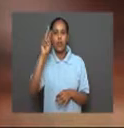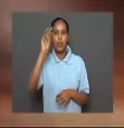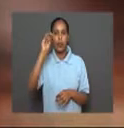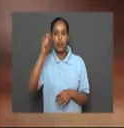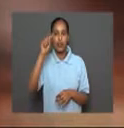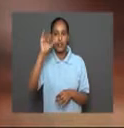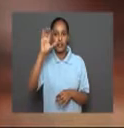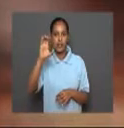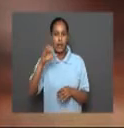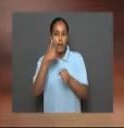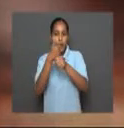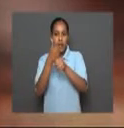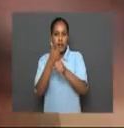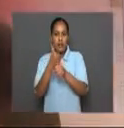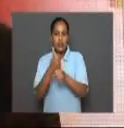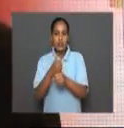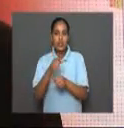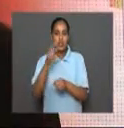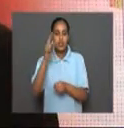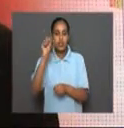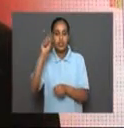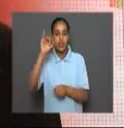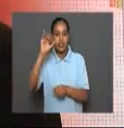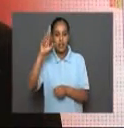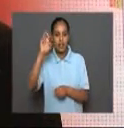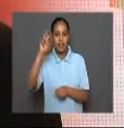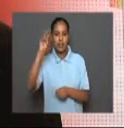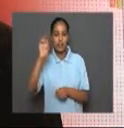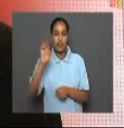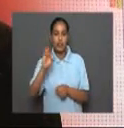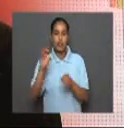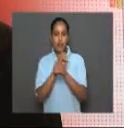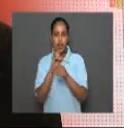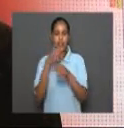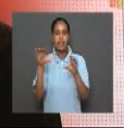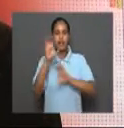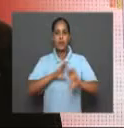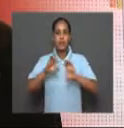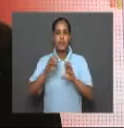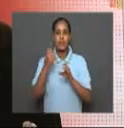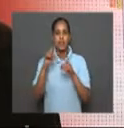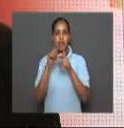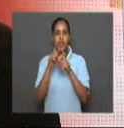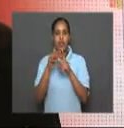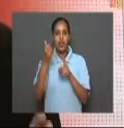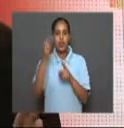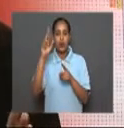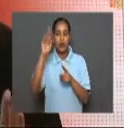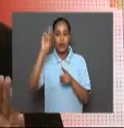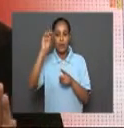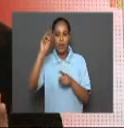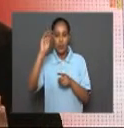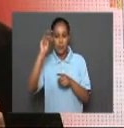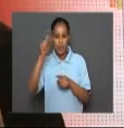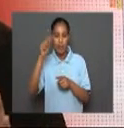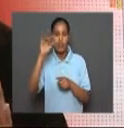polymer made from styrene. Remember, in organic chemistry, the word aromatic